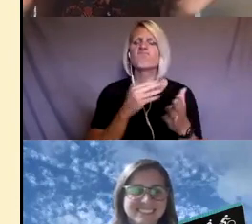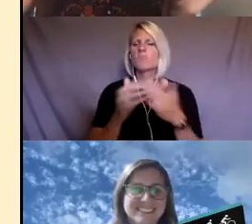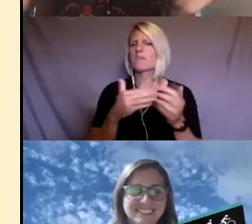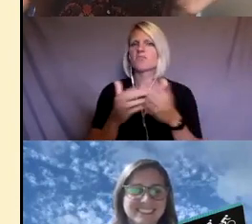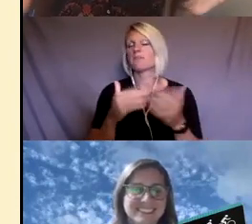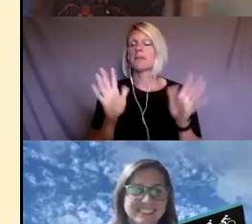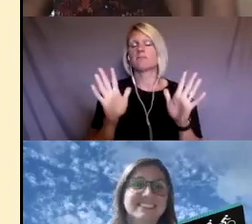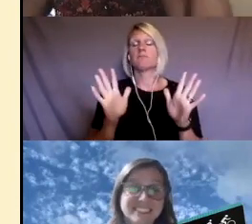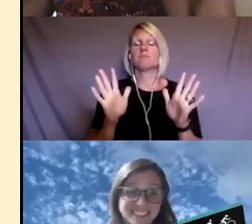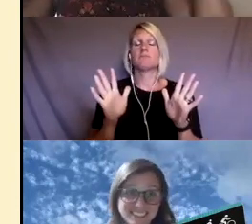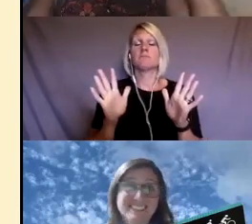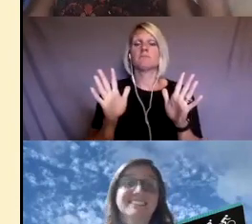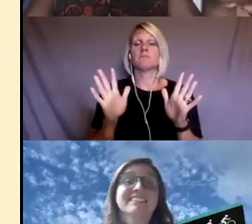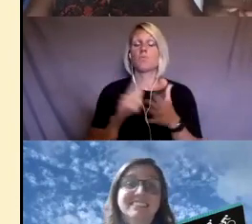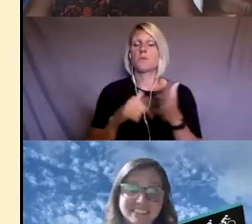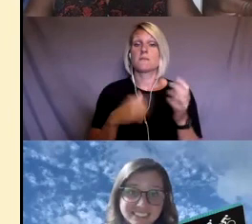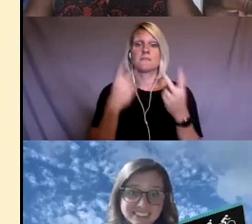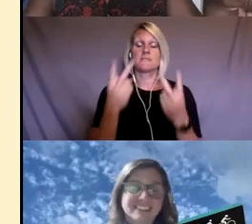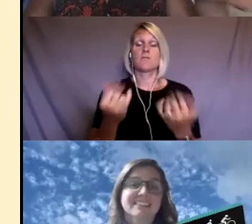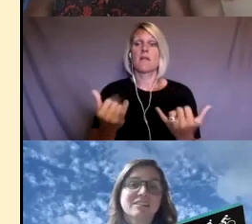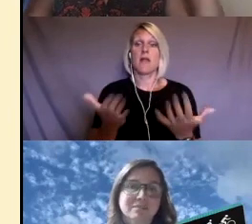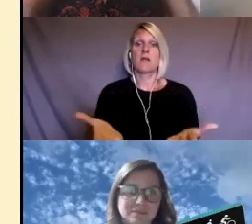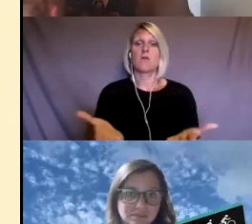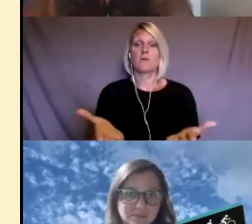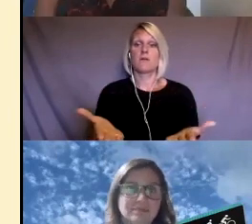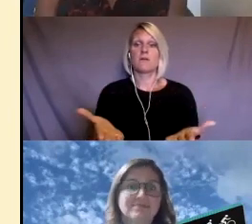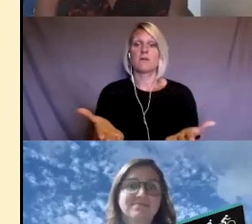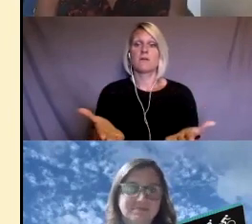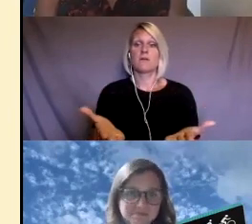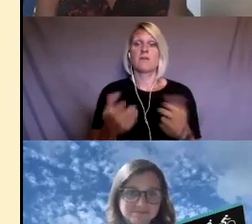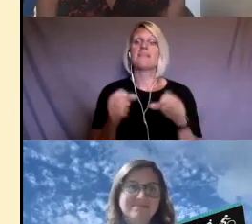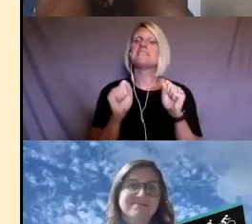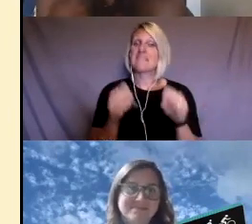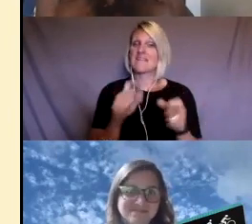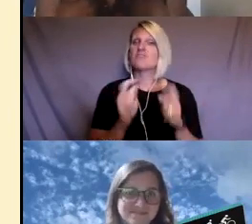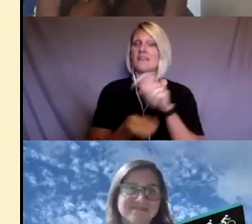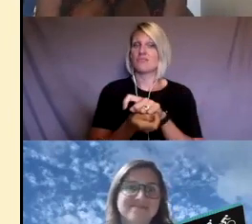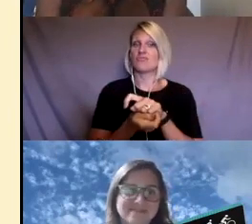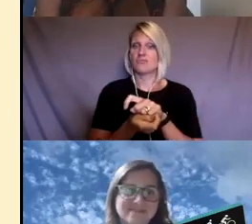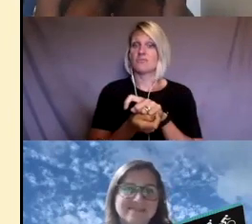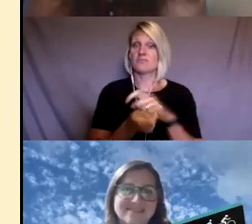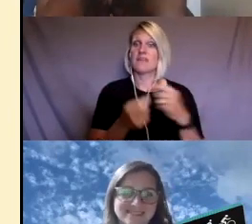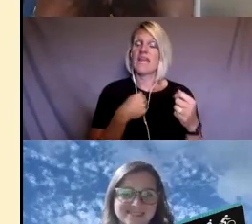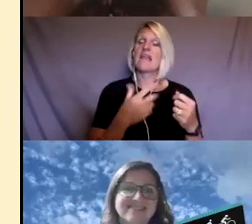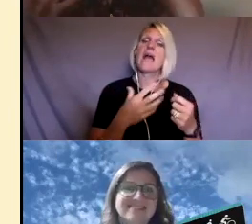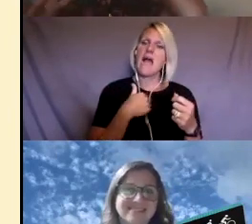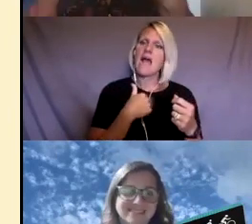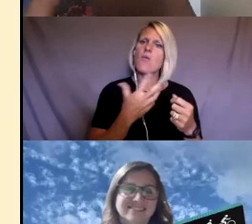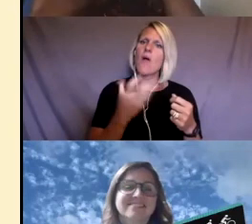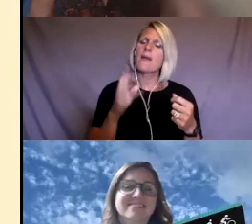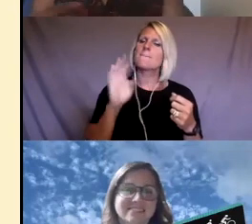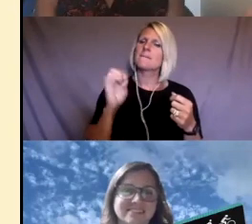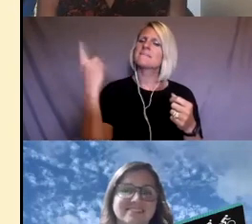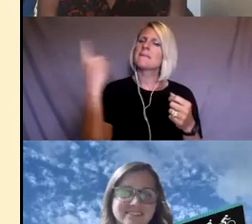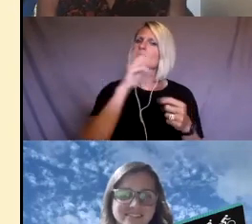like, what I'm seeing now, it can change. And I want to be someone who was